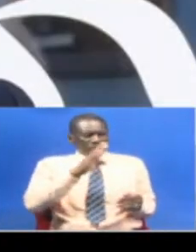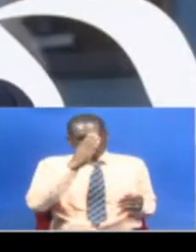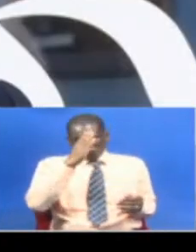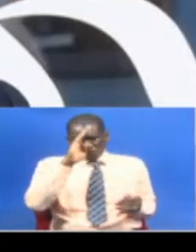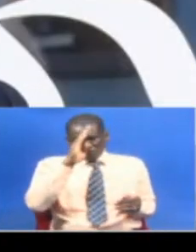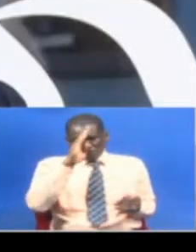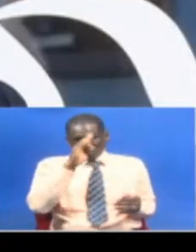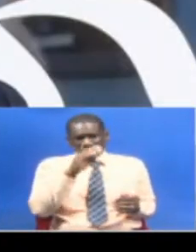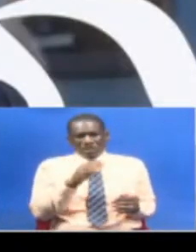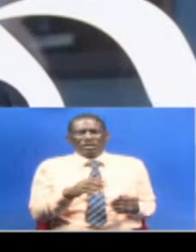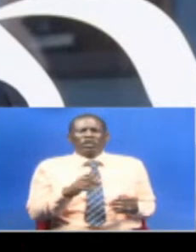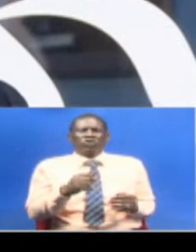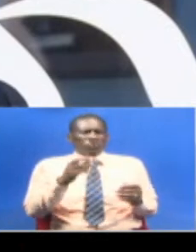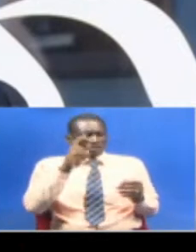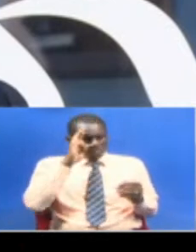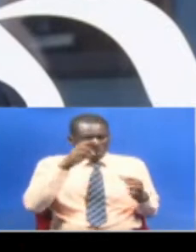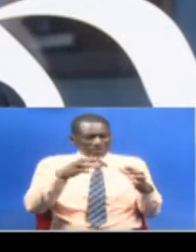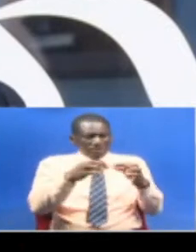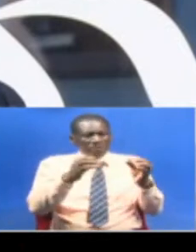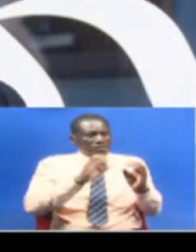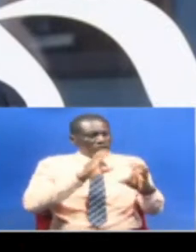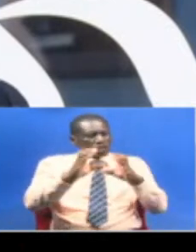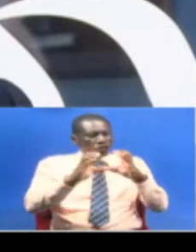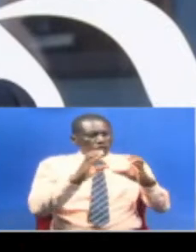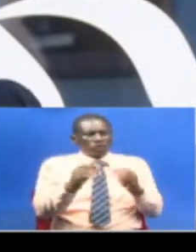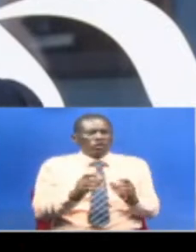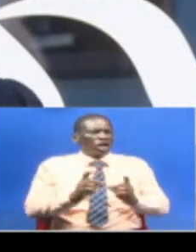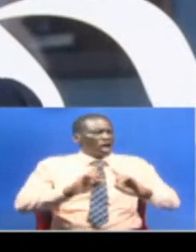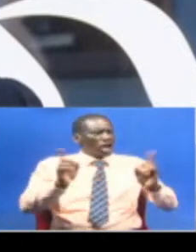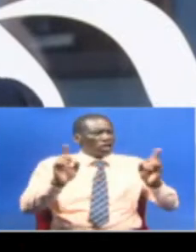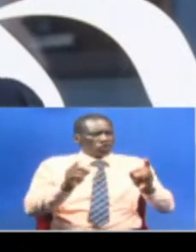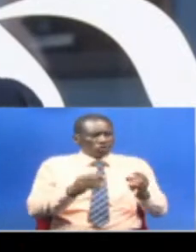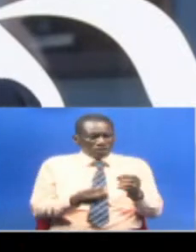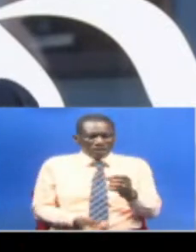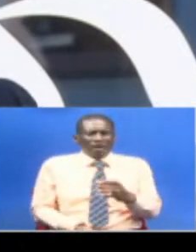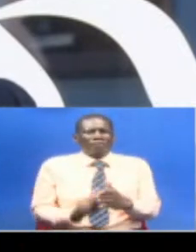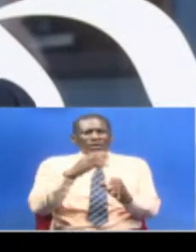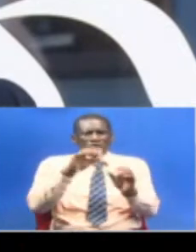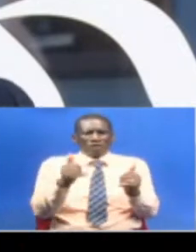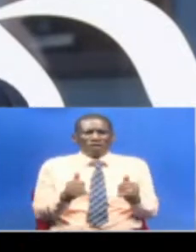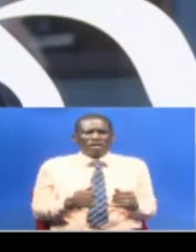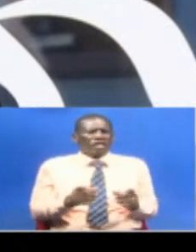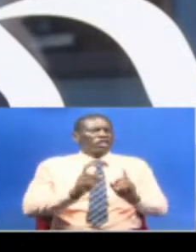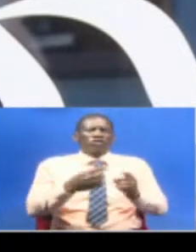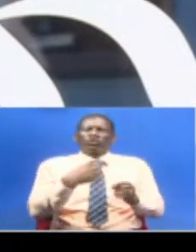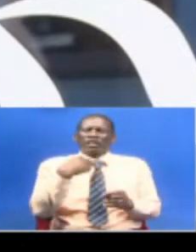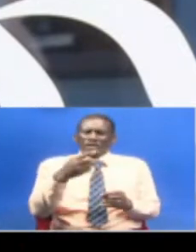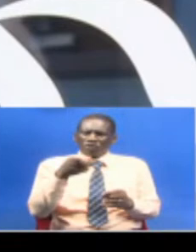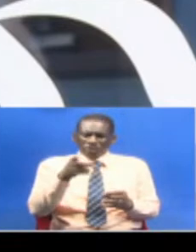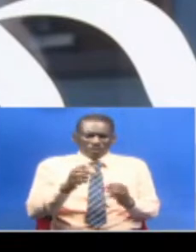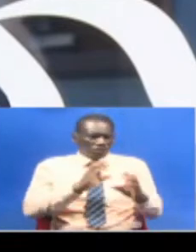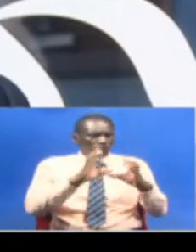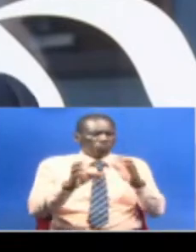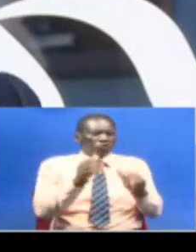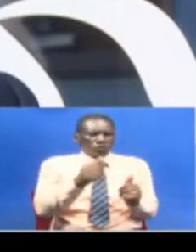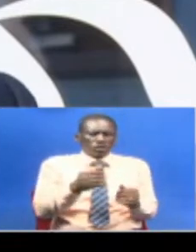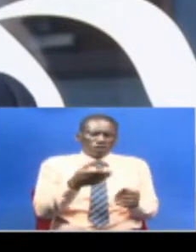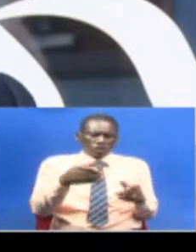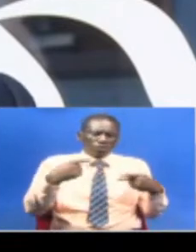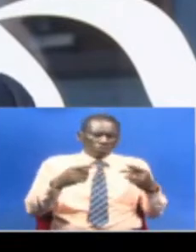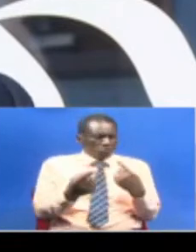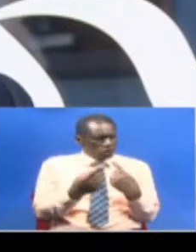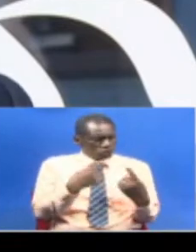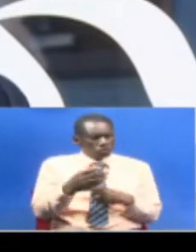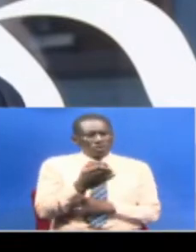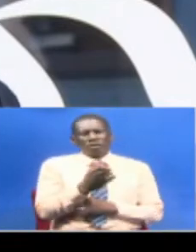remember, the messages in communication are not brought out. They don't tell you that this is the kind of communication that these people were